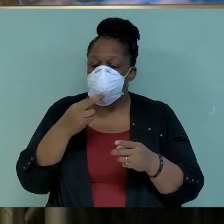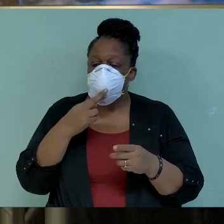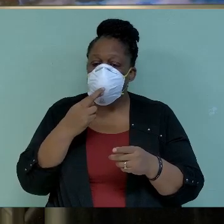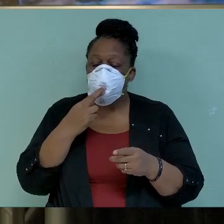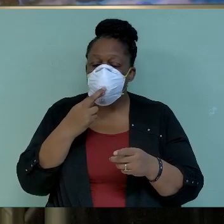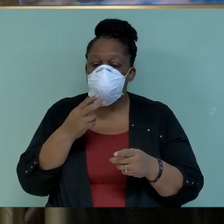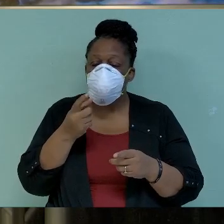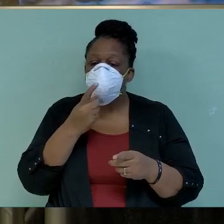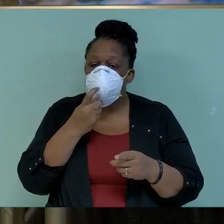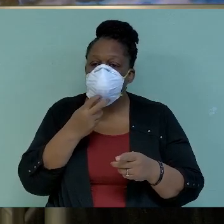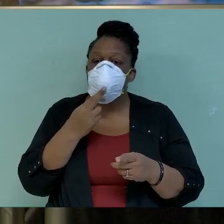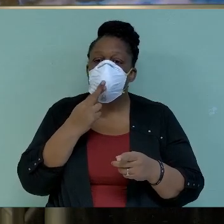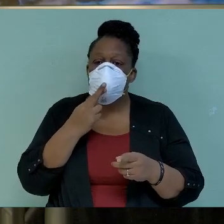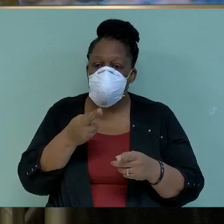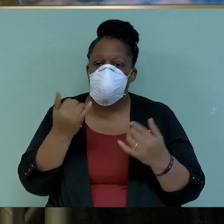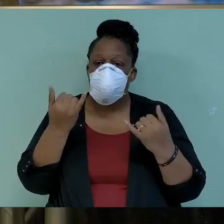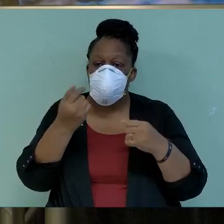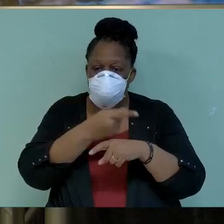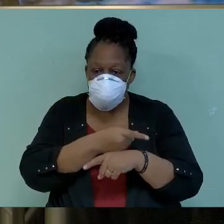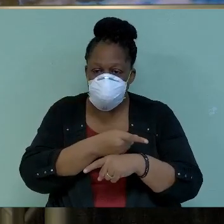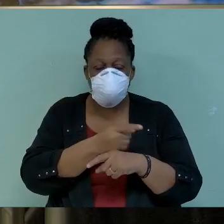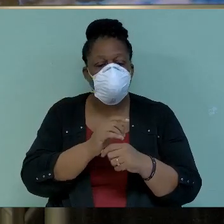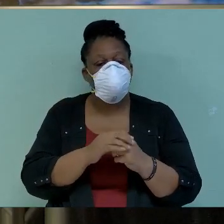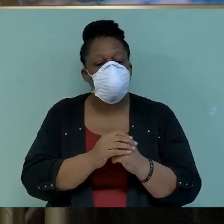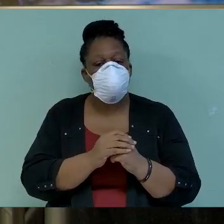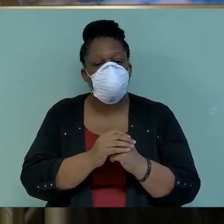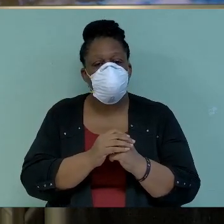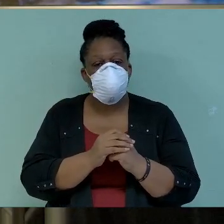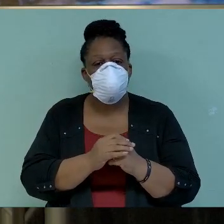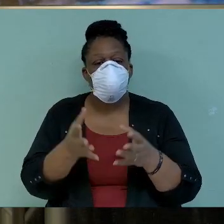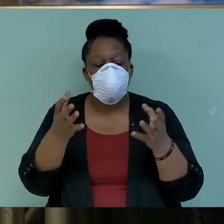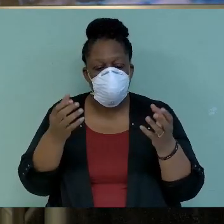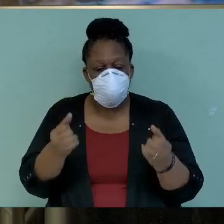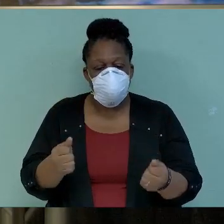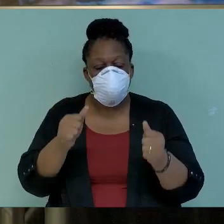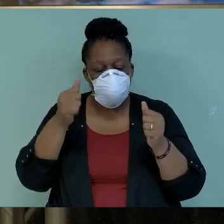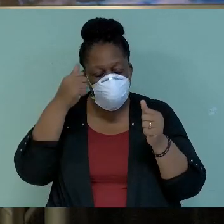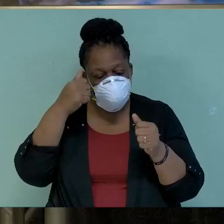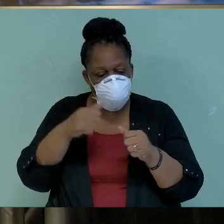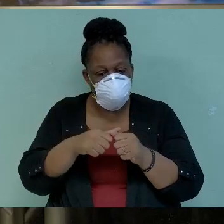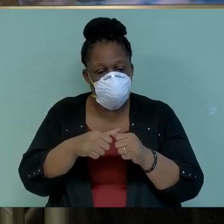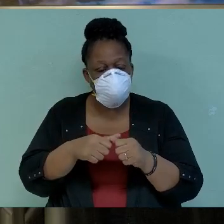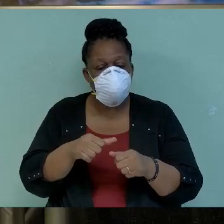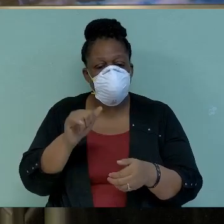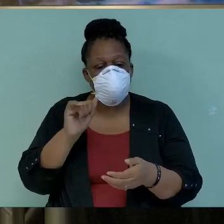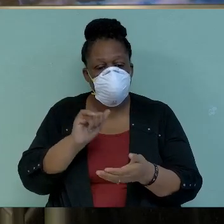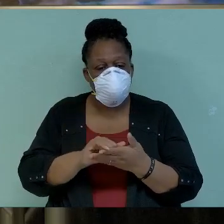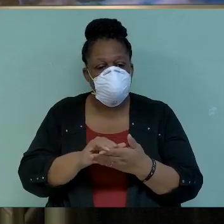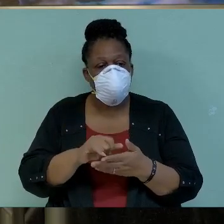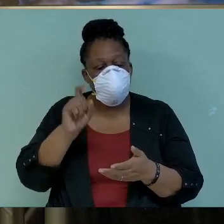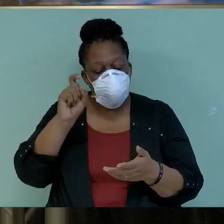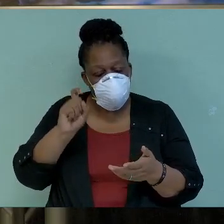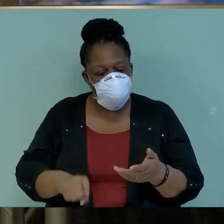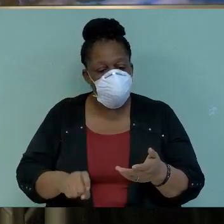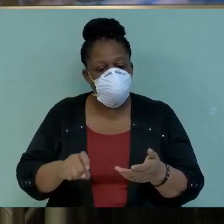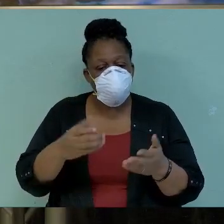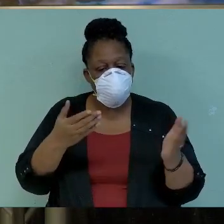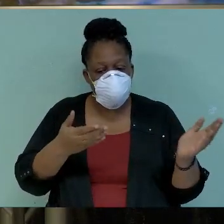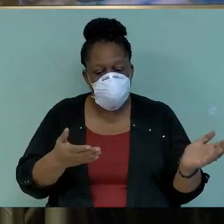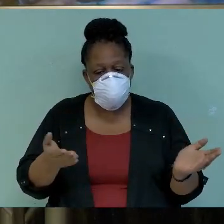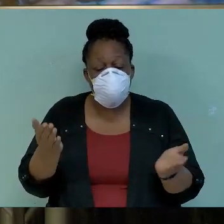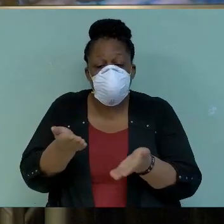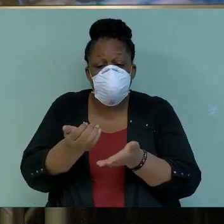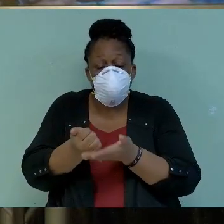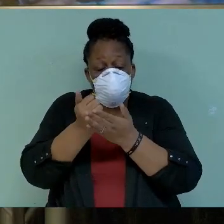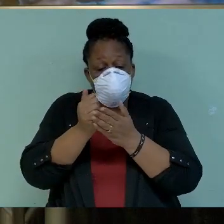and beyond, I would like to remind us to consistently provide psychosocial support to mothers and